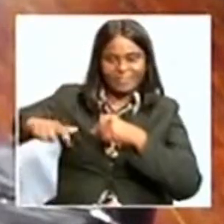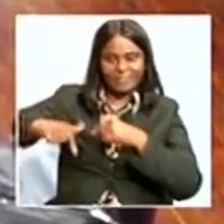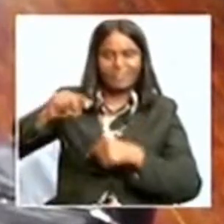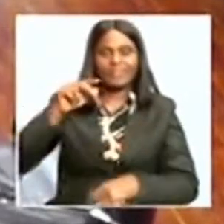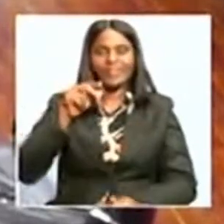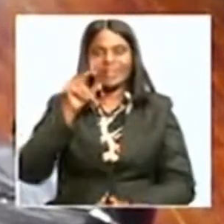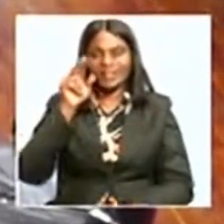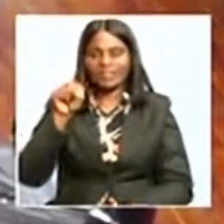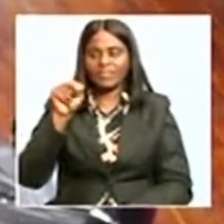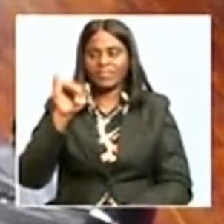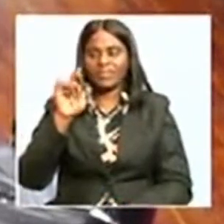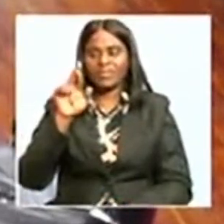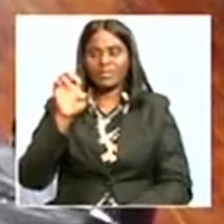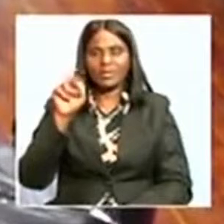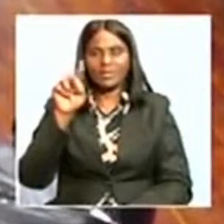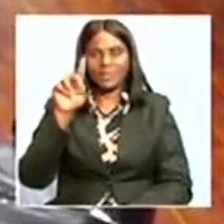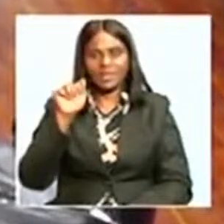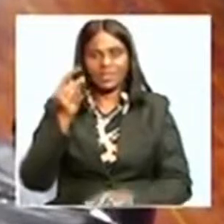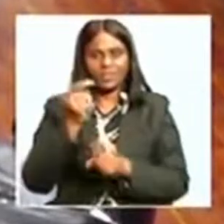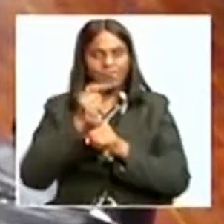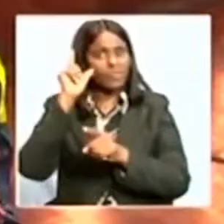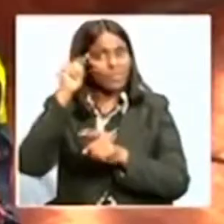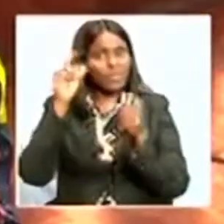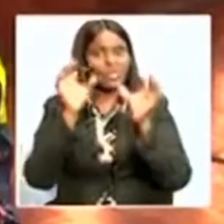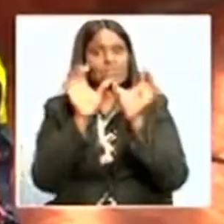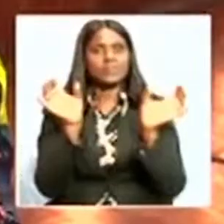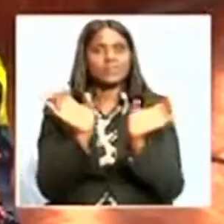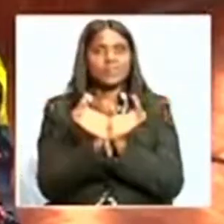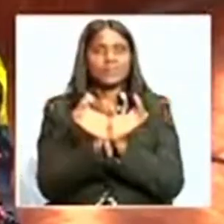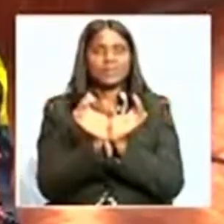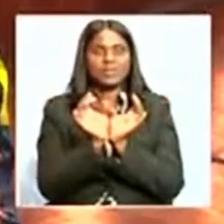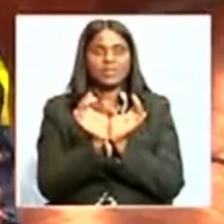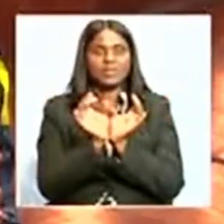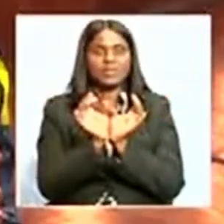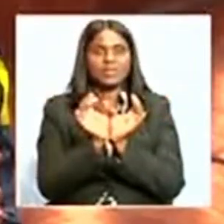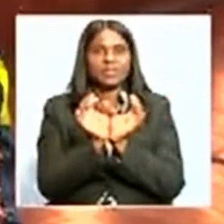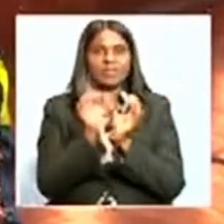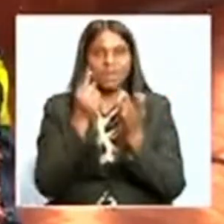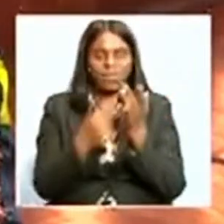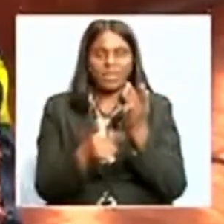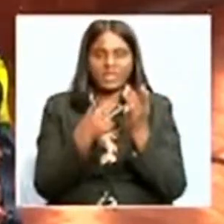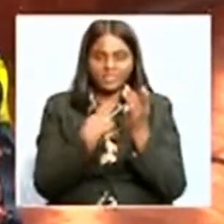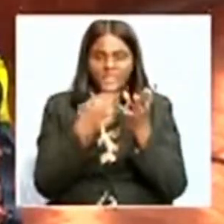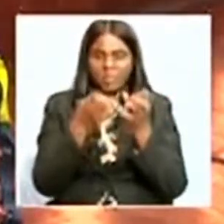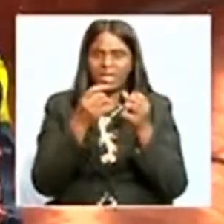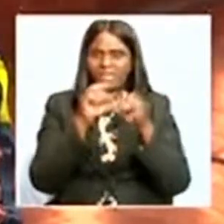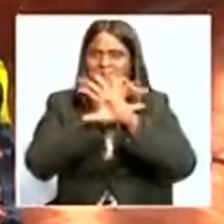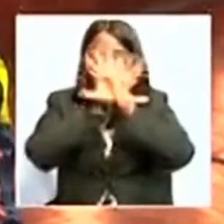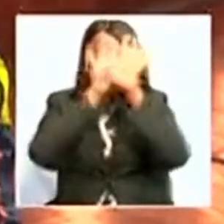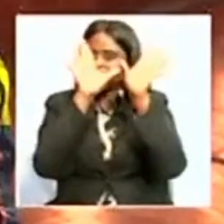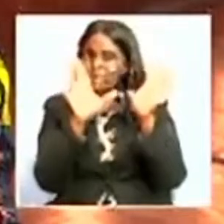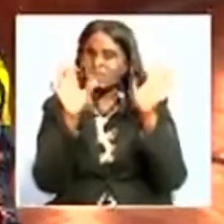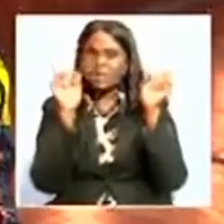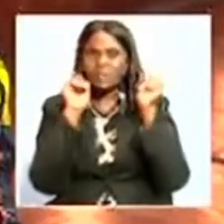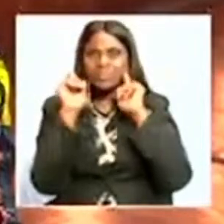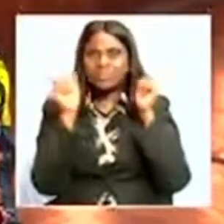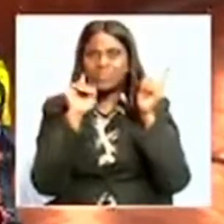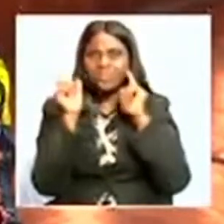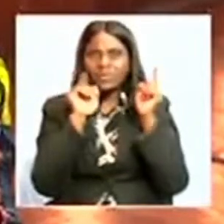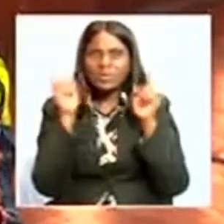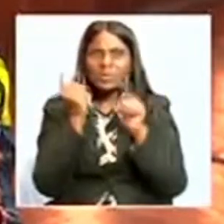Nyirenda from Londazi constituency. What I also want to get a clearance